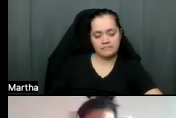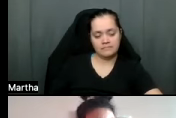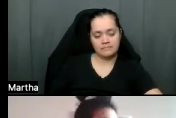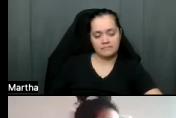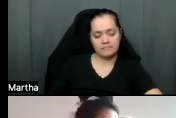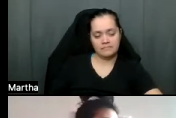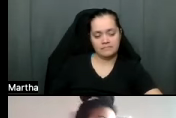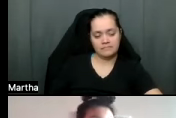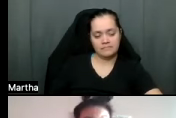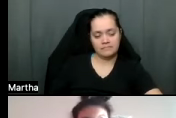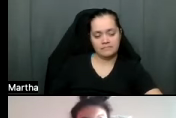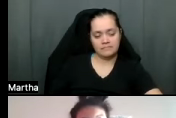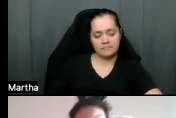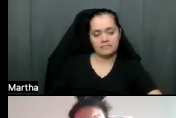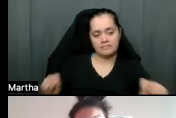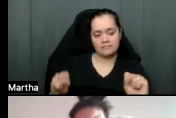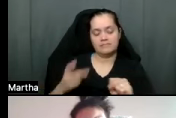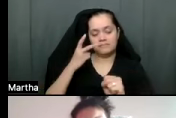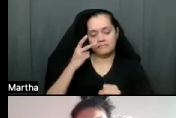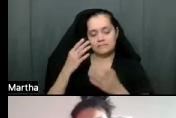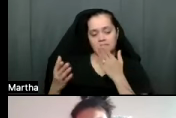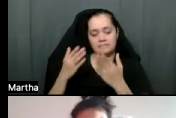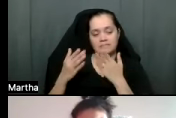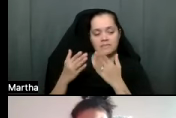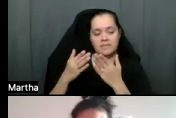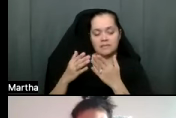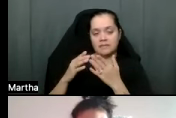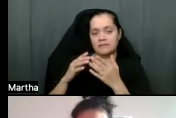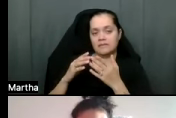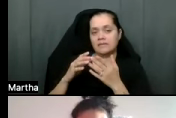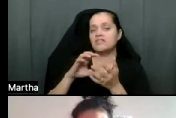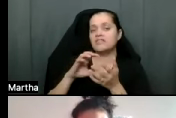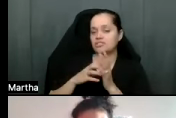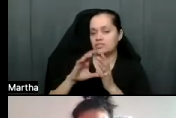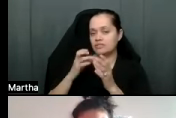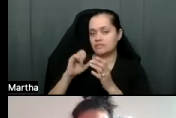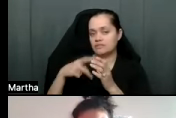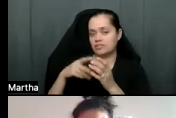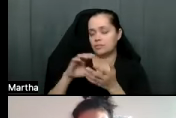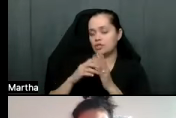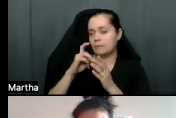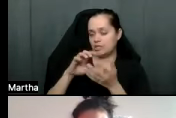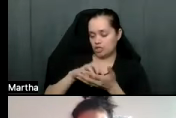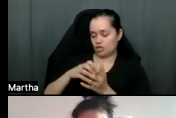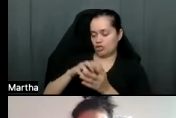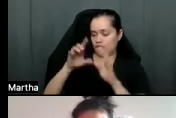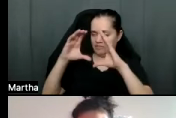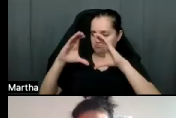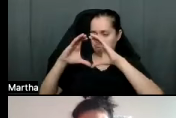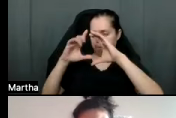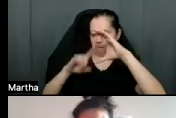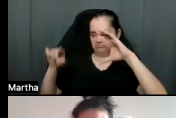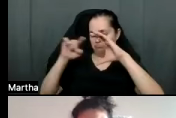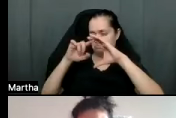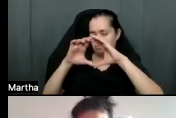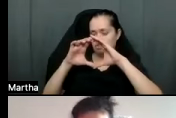All right, well, I could see maybe it would be the chocolate chip cookie model because the cookie is relatively round, and